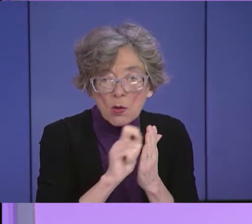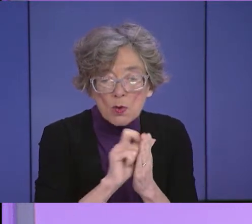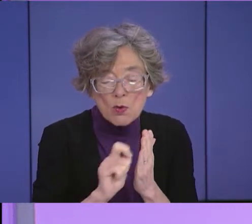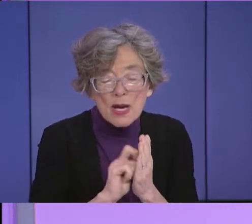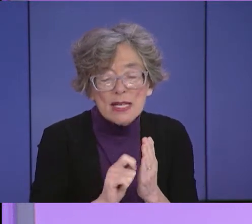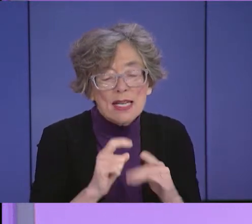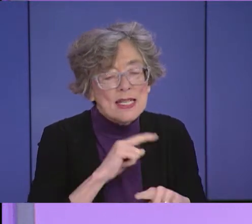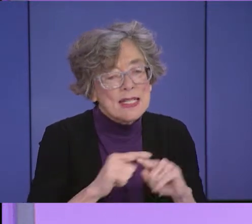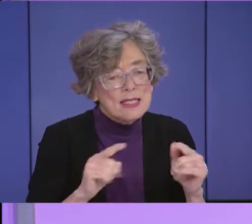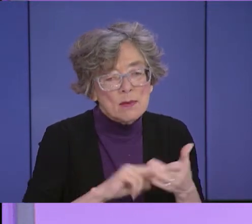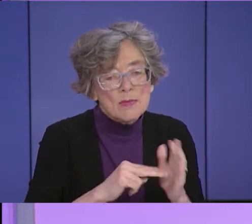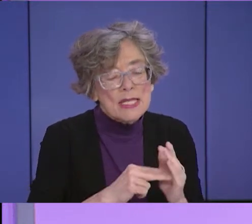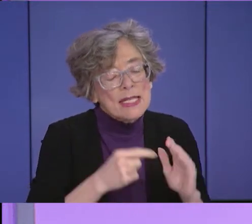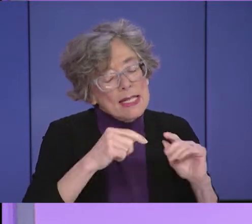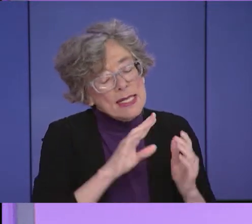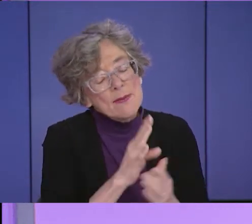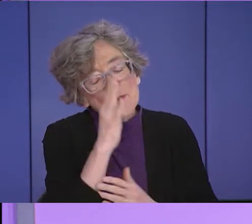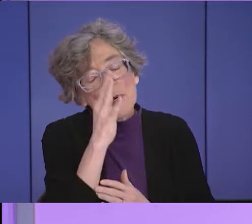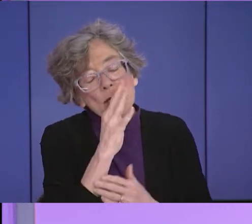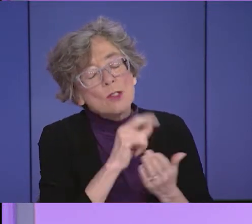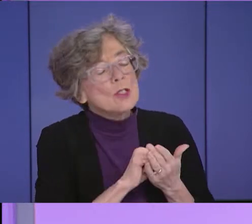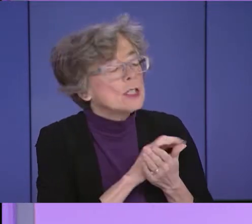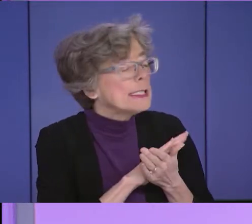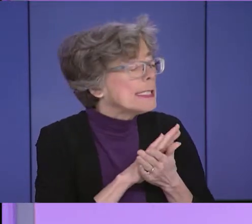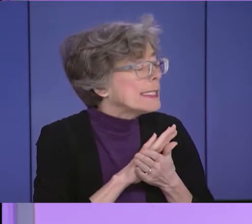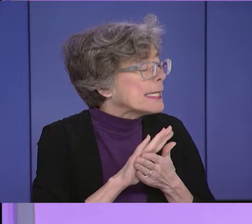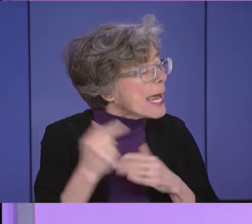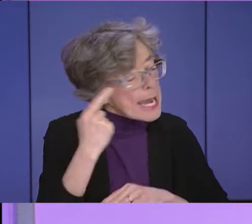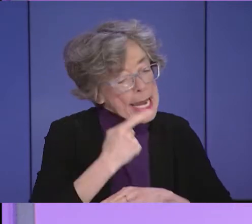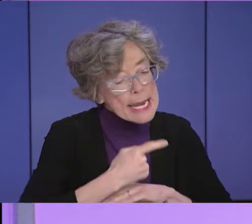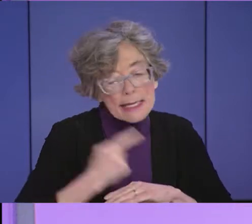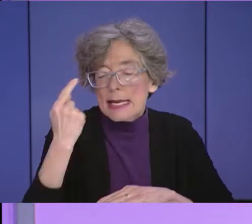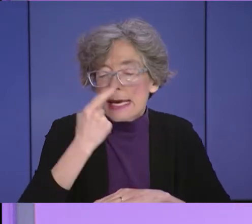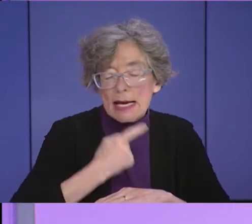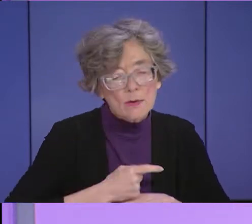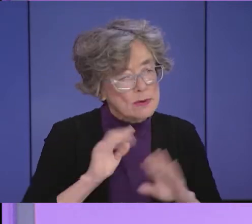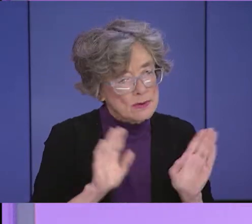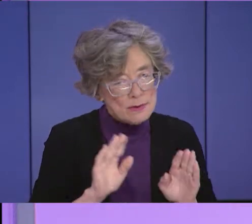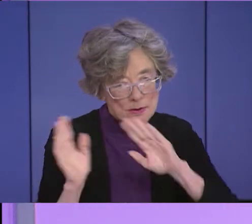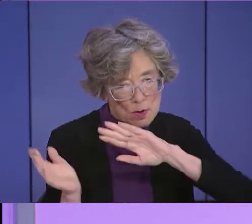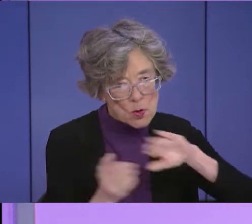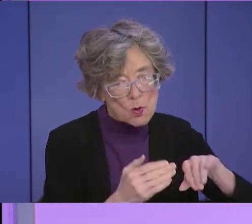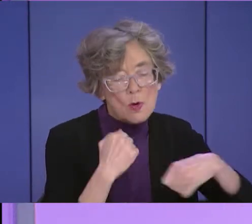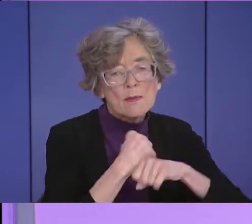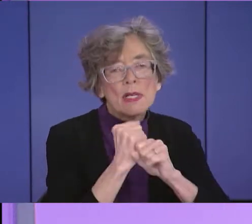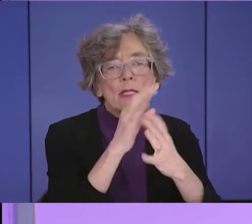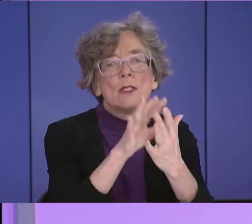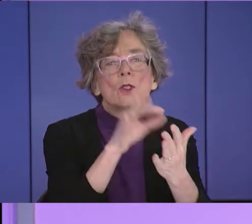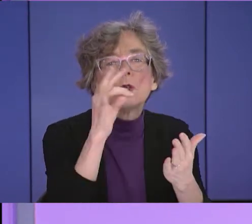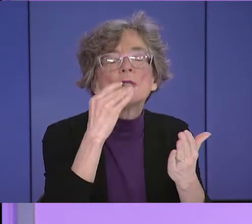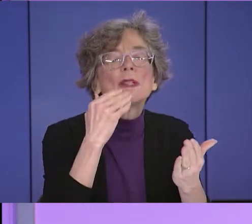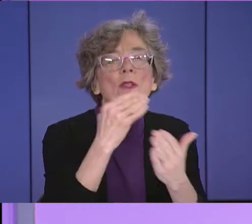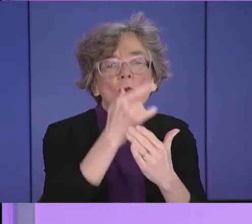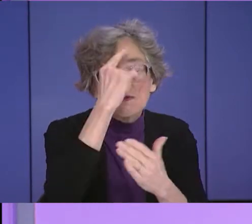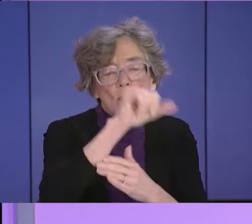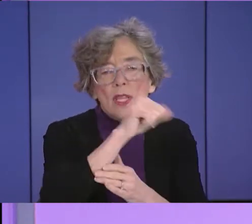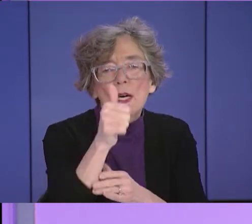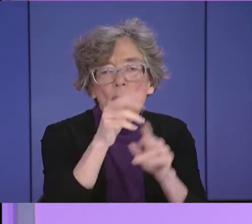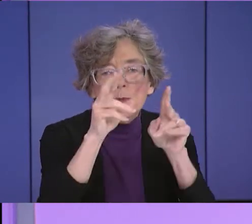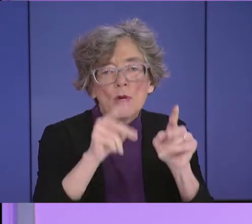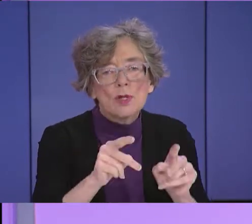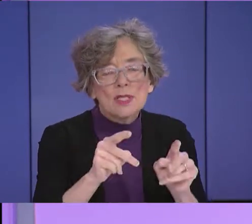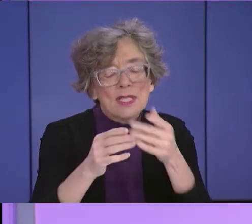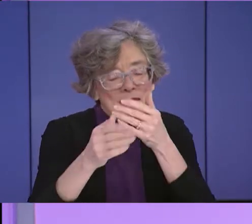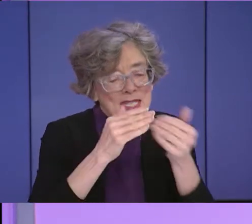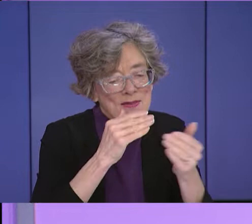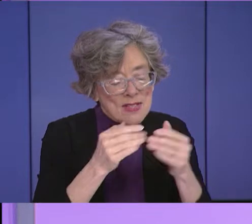mean emphasizing a pretentious gentleness day in and day out. It means choosing the good of the other, even